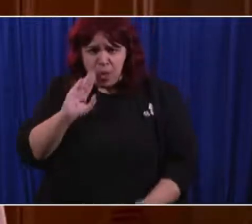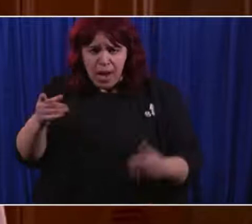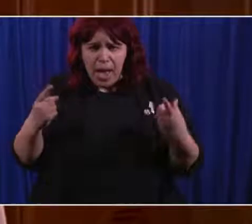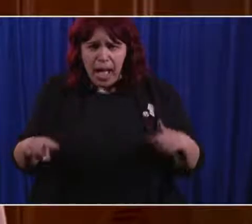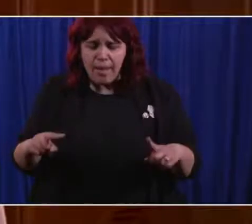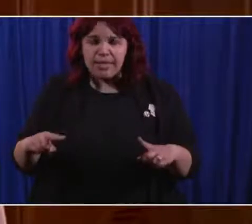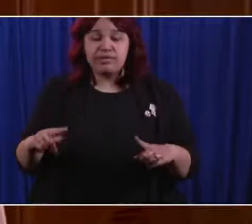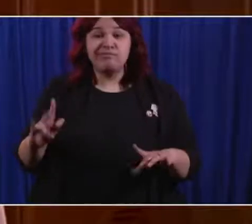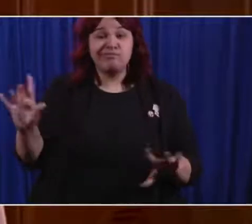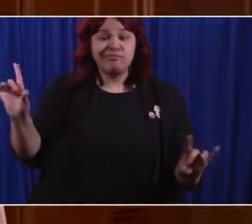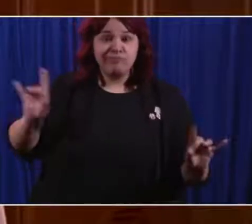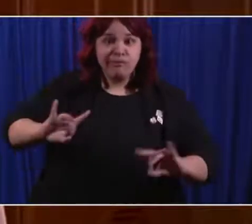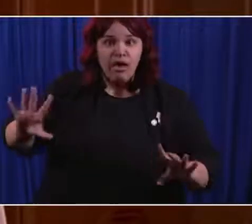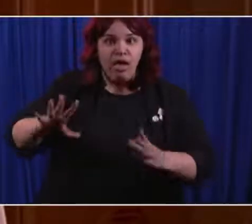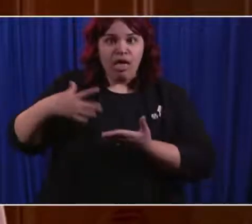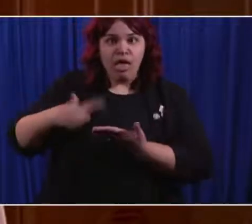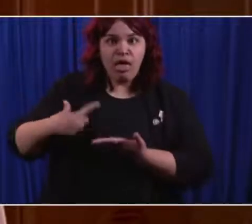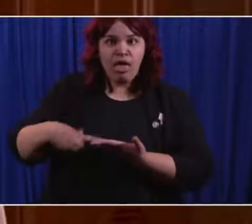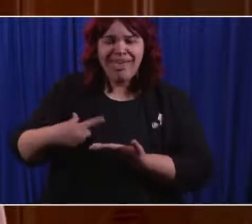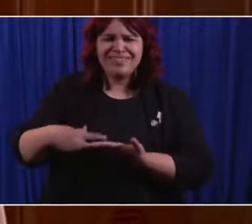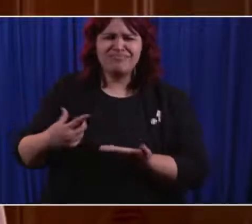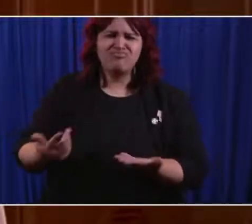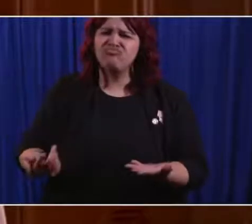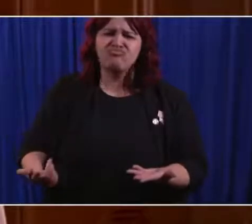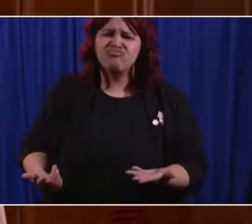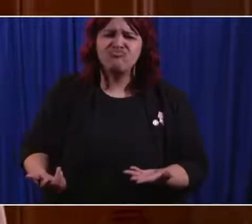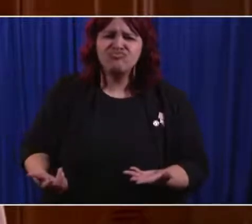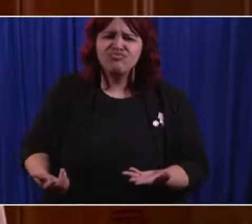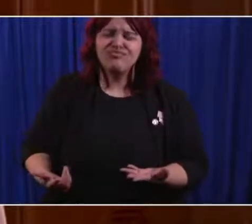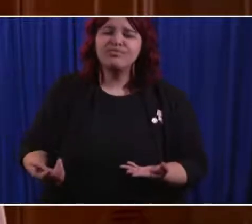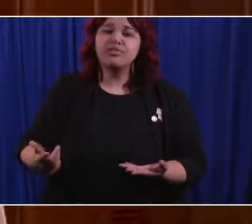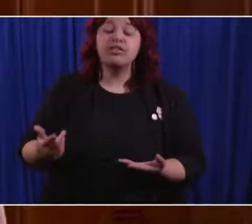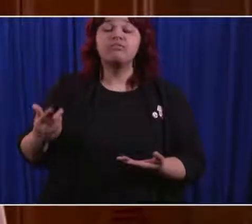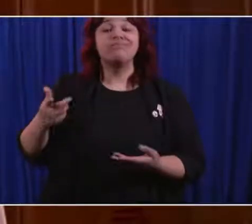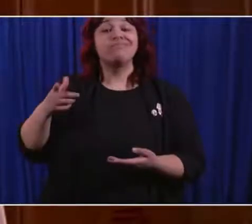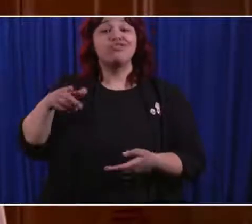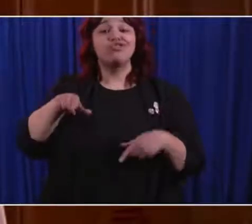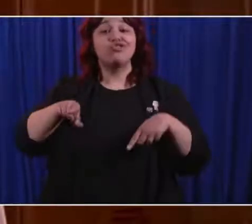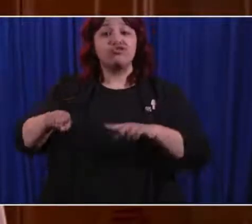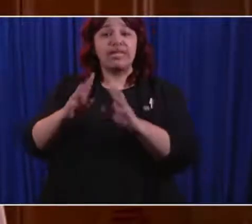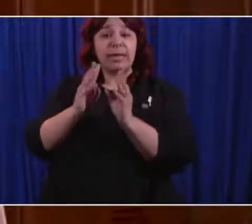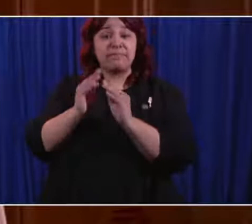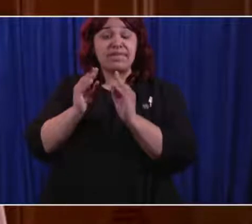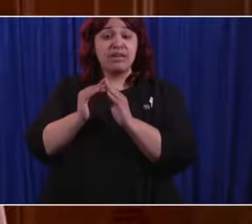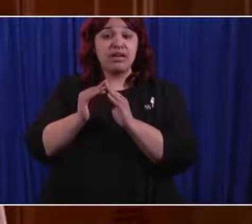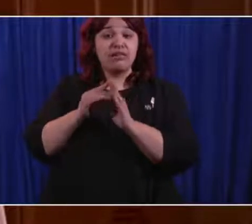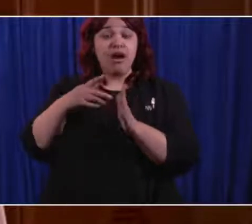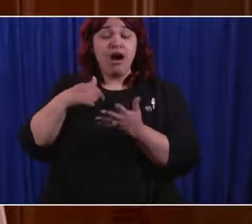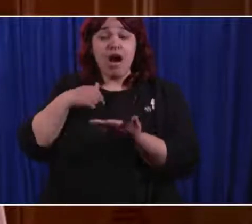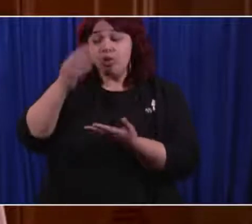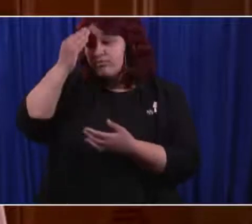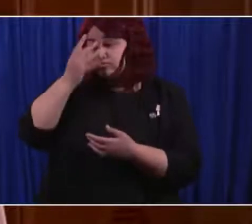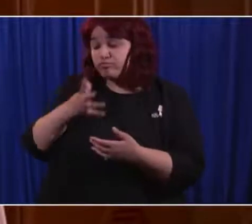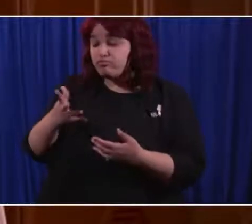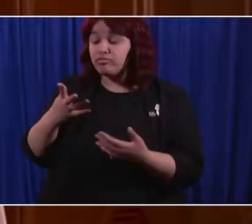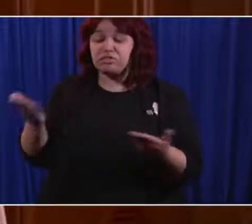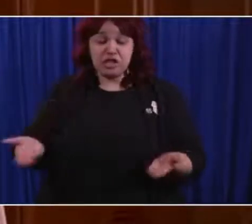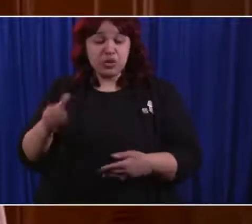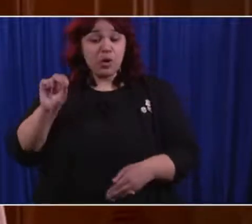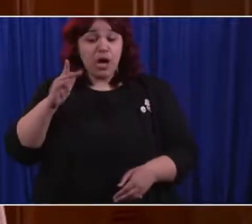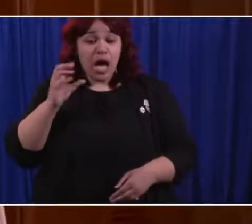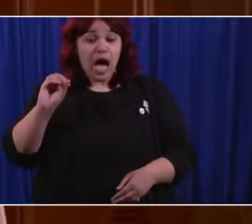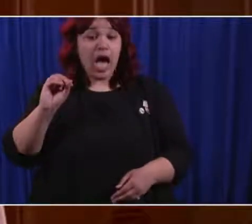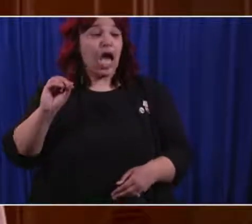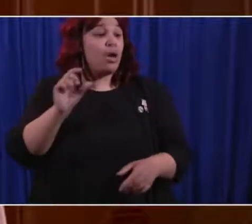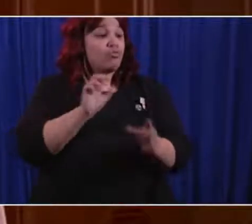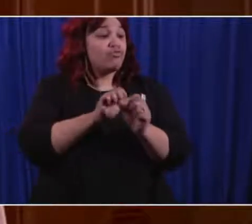I'll frankly probably spend the time talking to him about what we're seeing in regard to the virus in Ohio, and